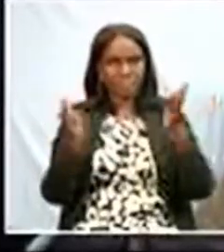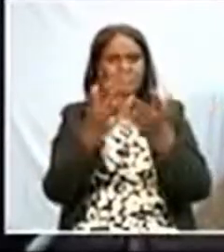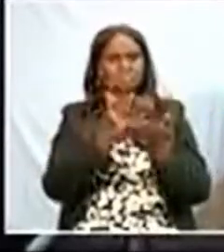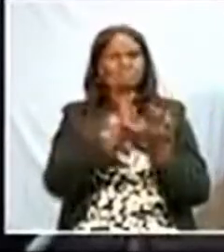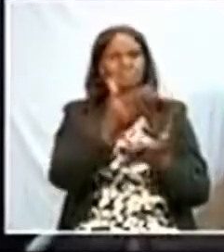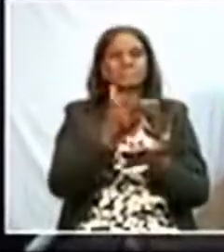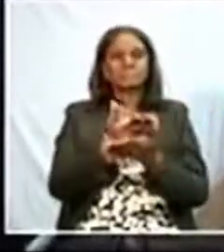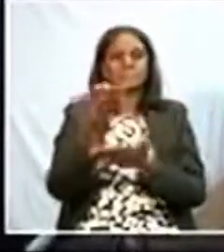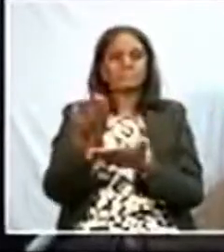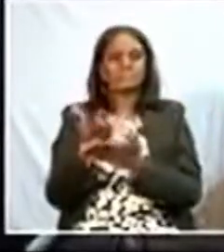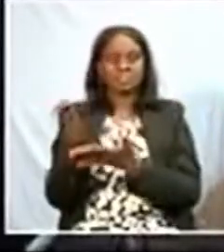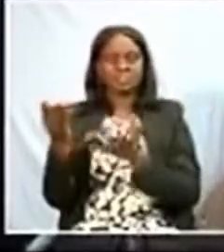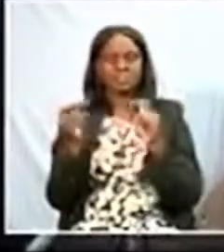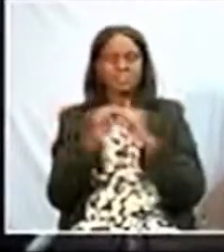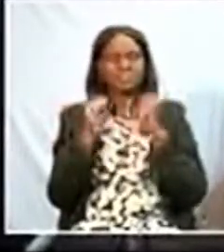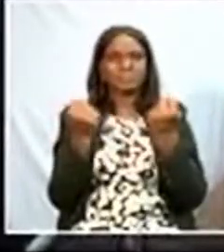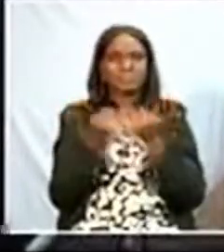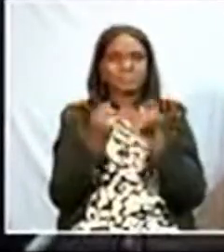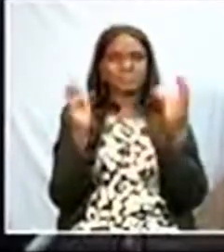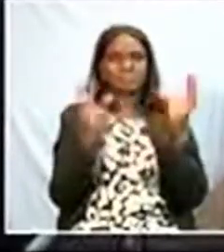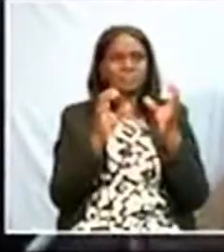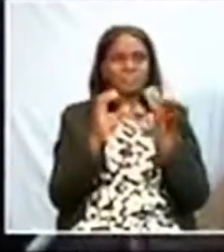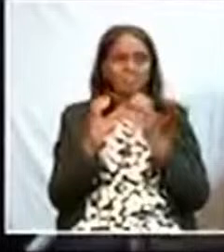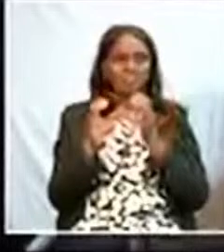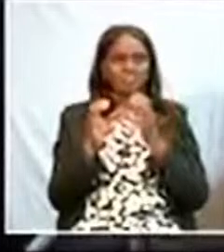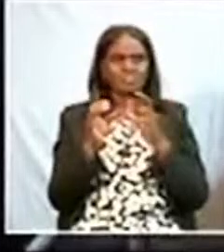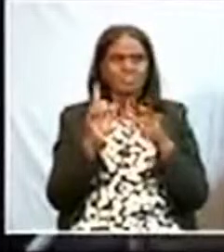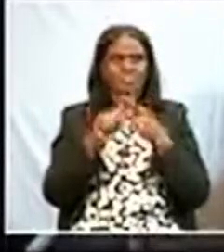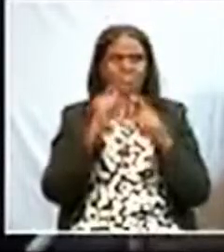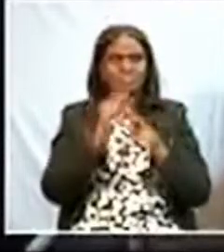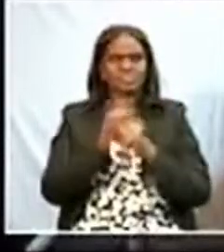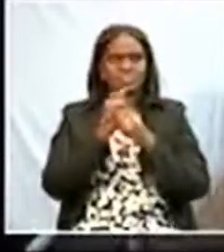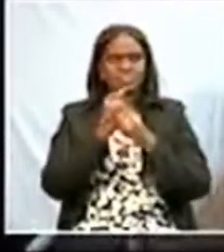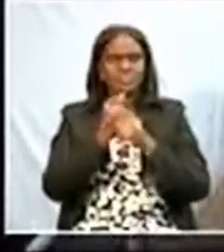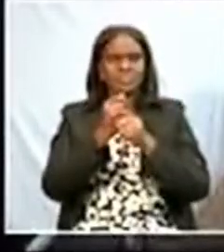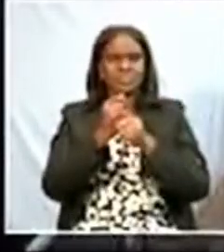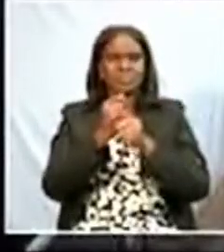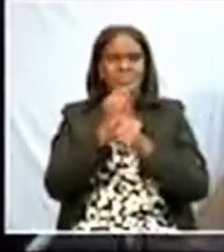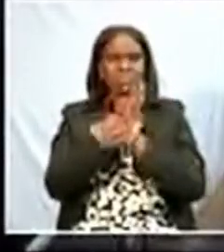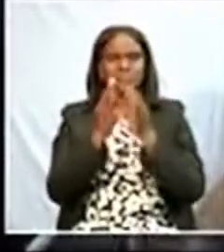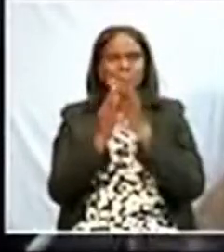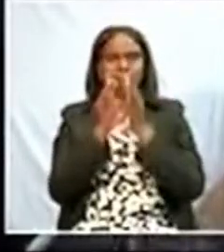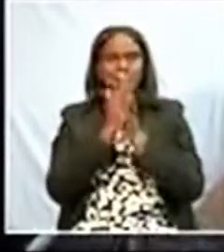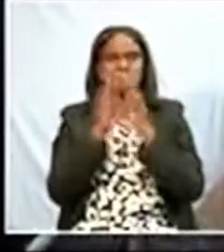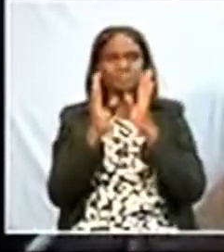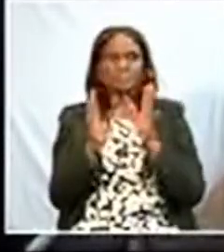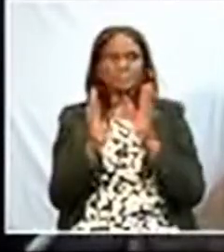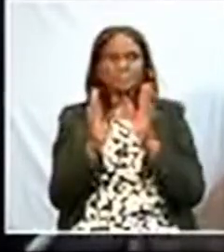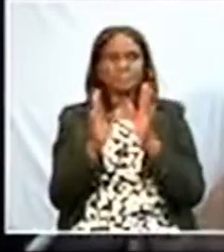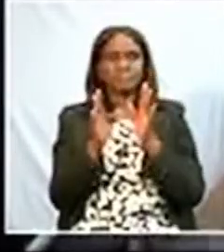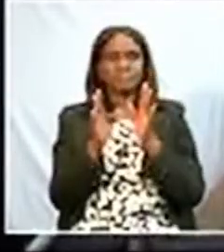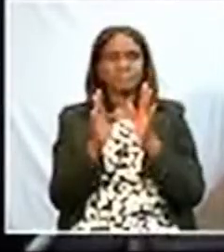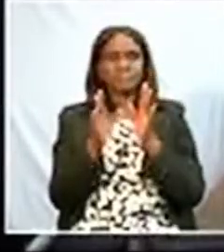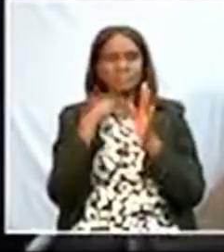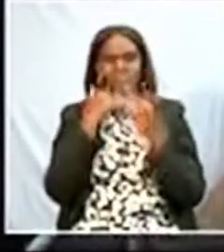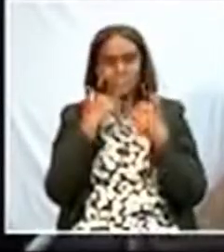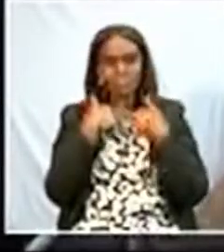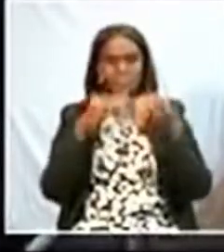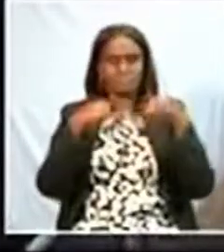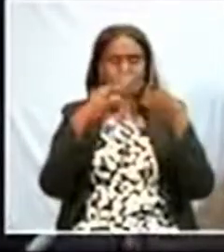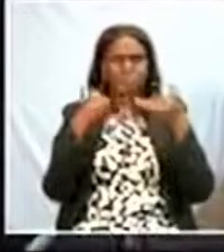procurement team committee to award an erring contractor who has been giving